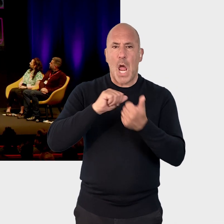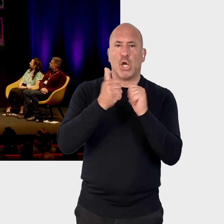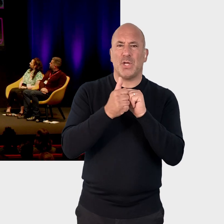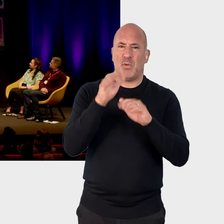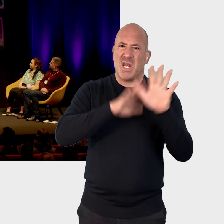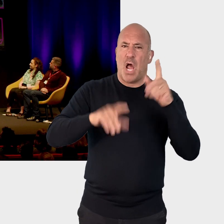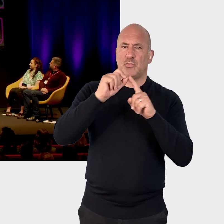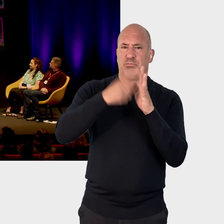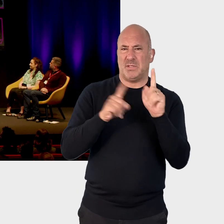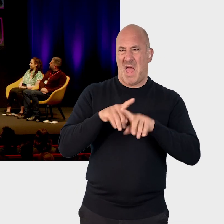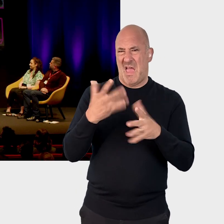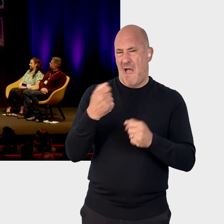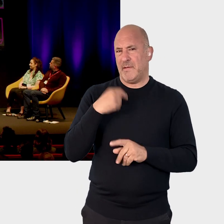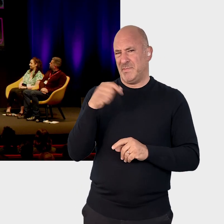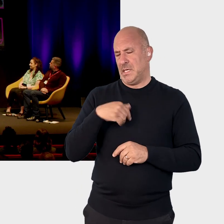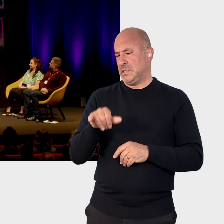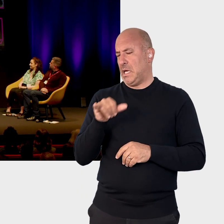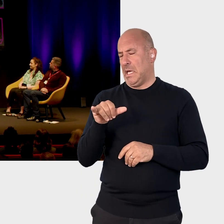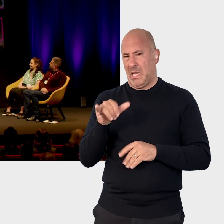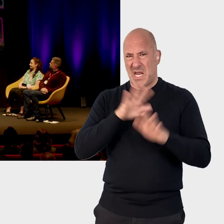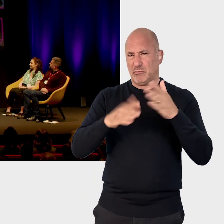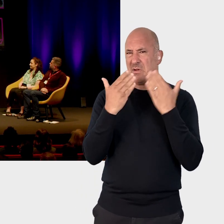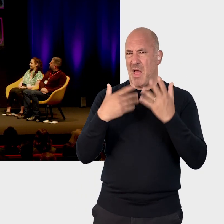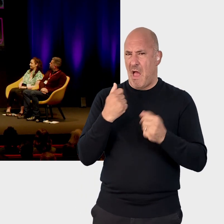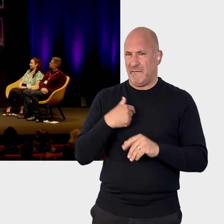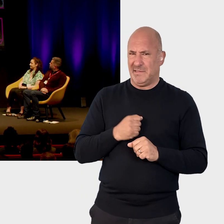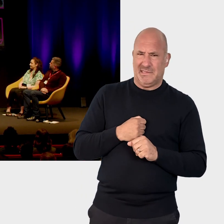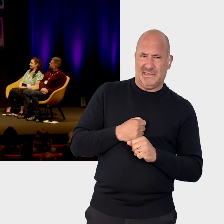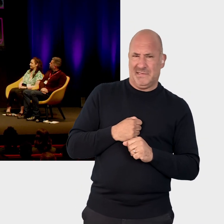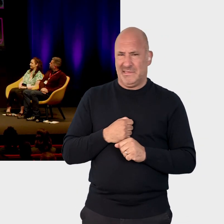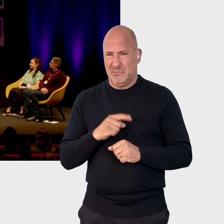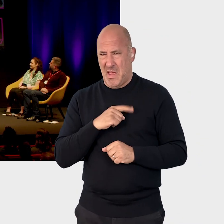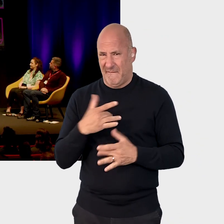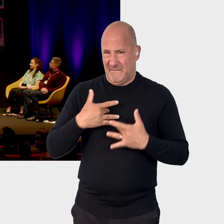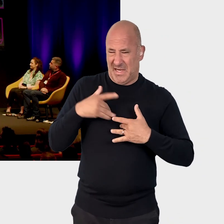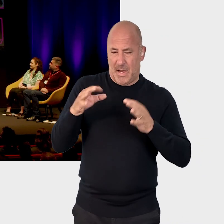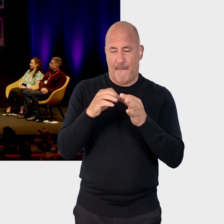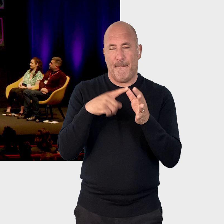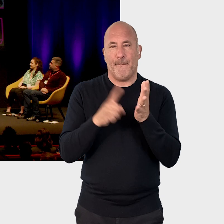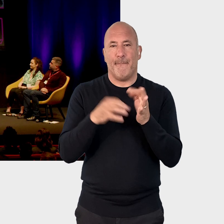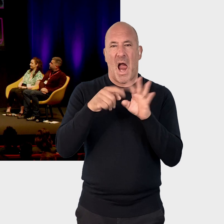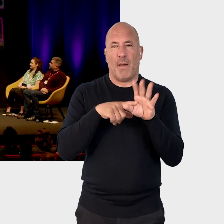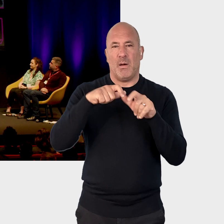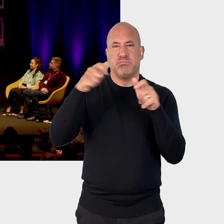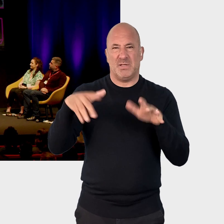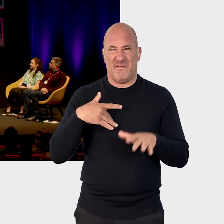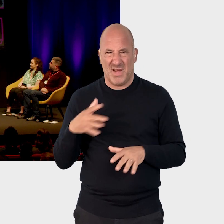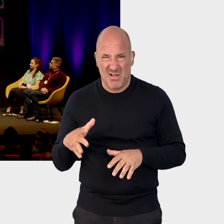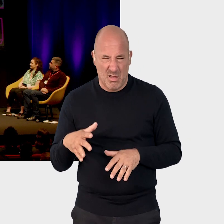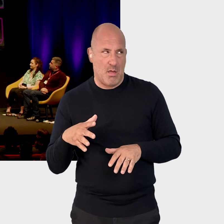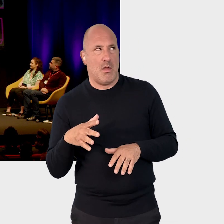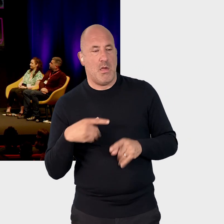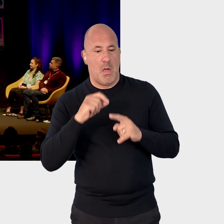What I will say, though, is that I was wary of a partnership with a national project such as this, such as the National